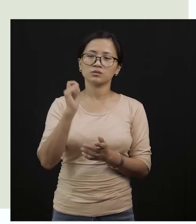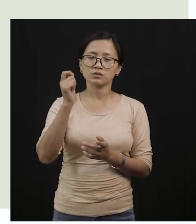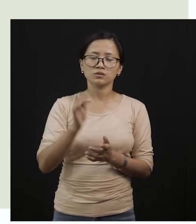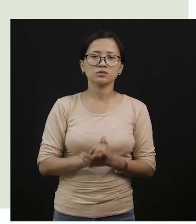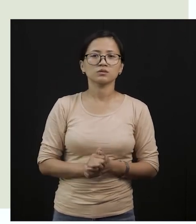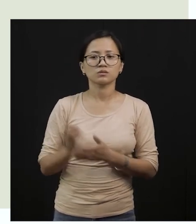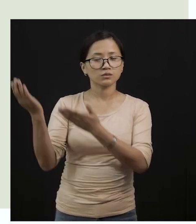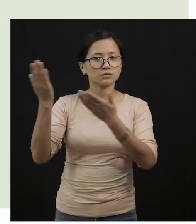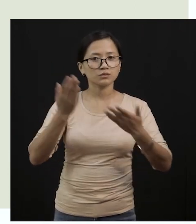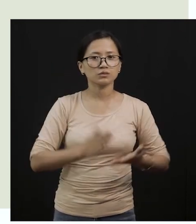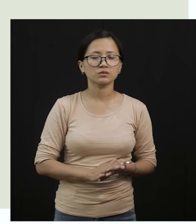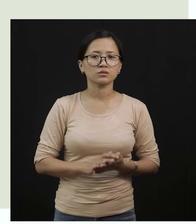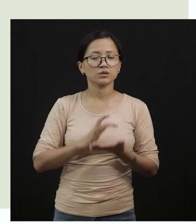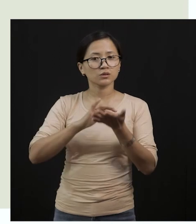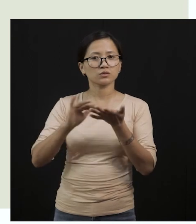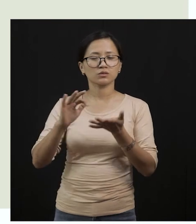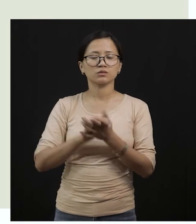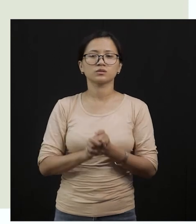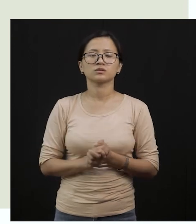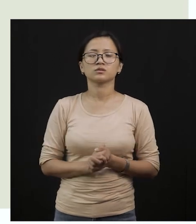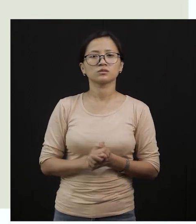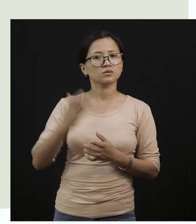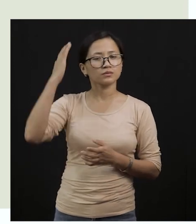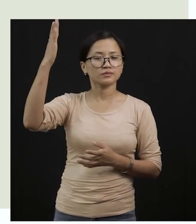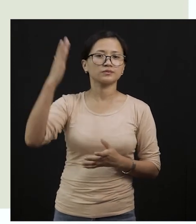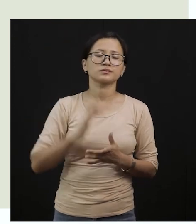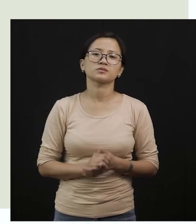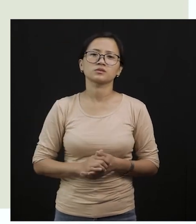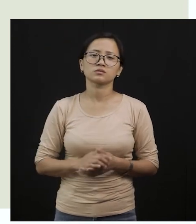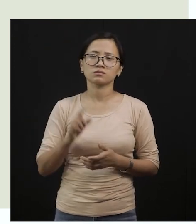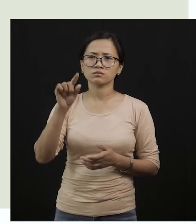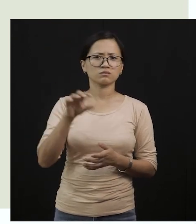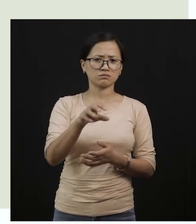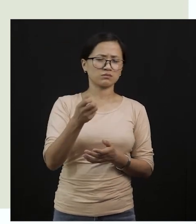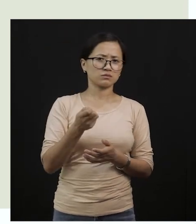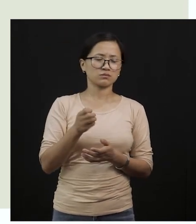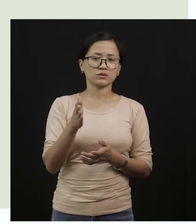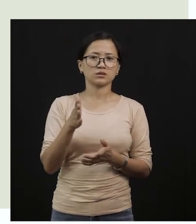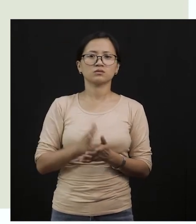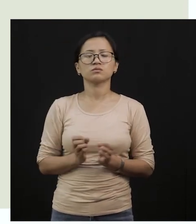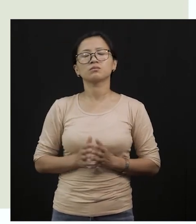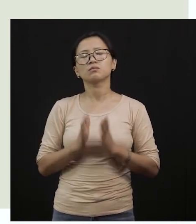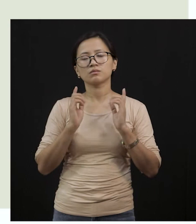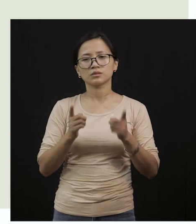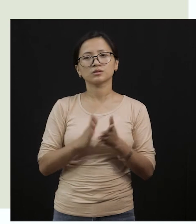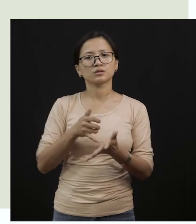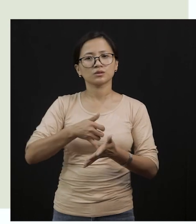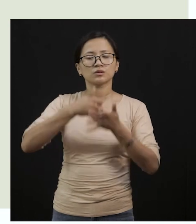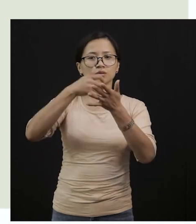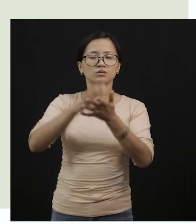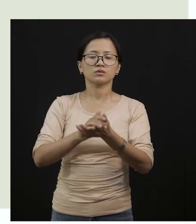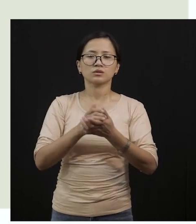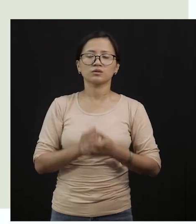today will bring glory to God. So that is what she had done. Okay, she did not expect anything, but she won a lot of awards,